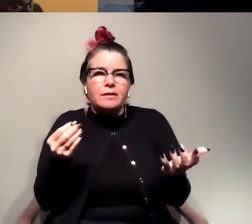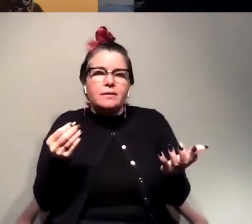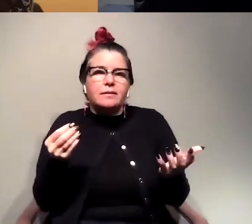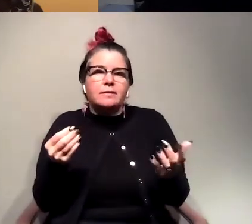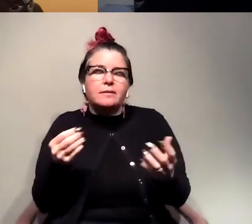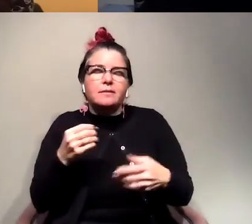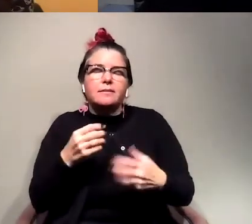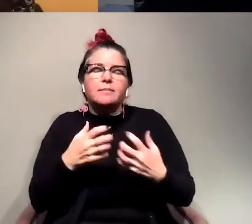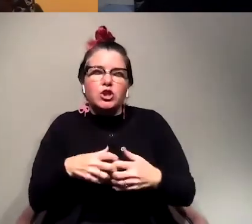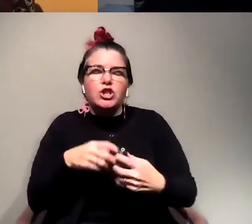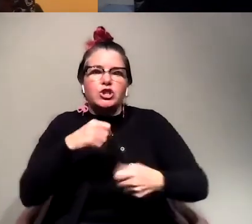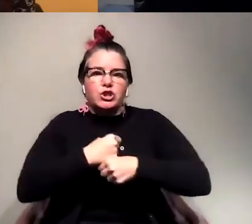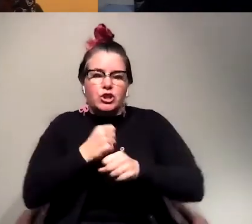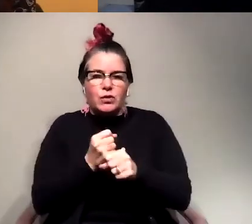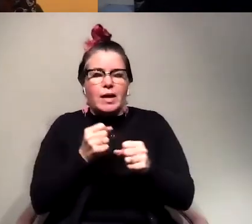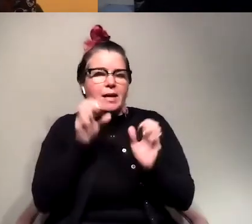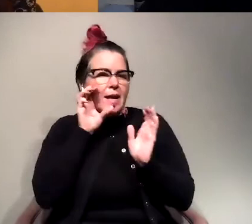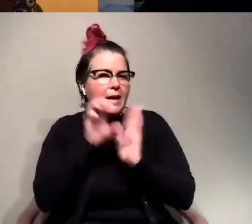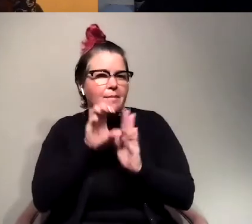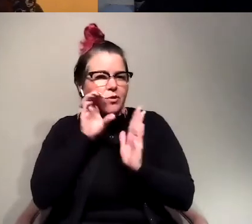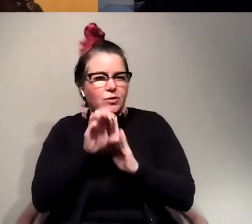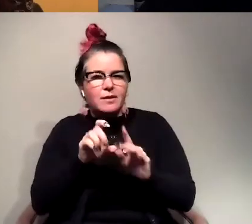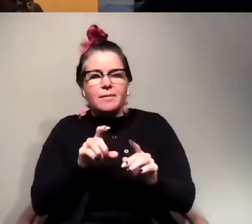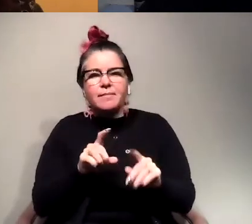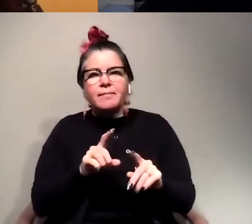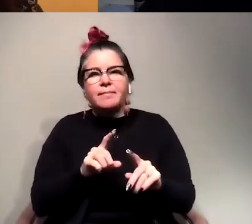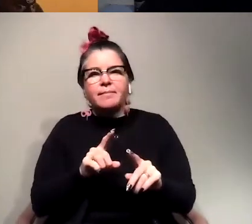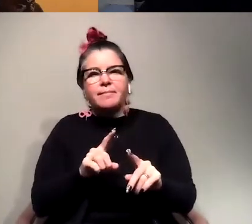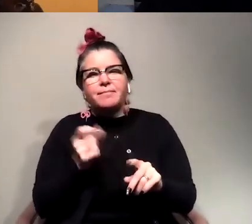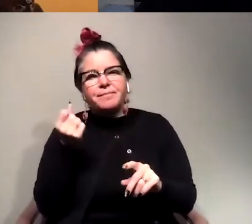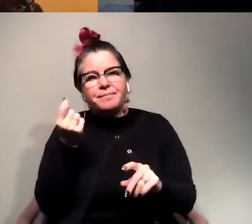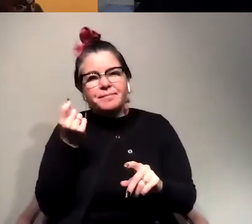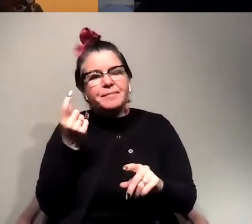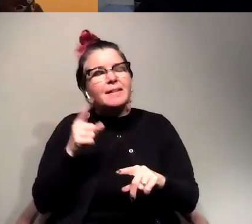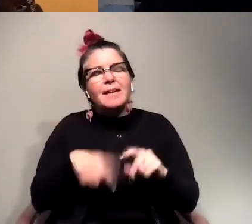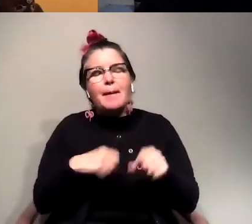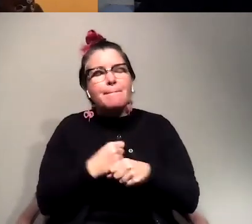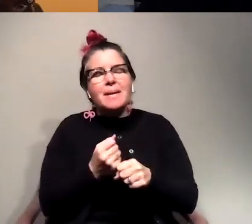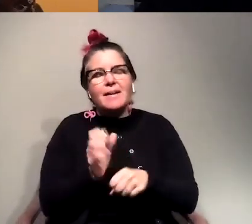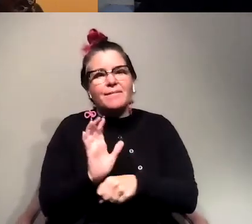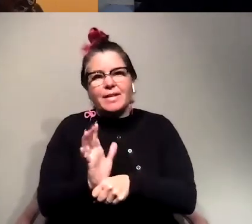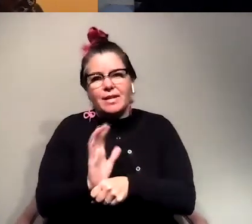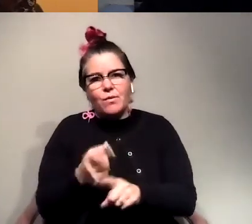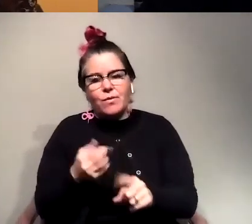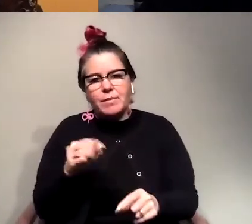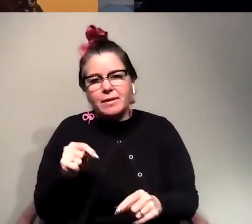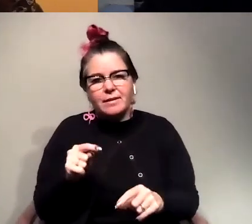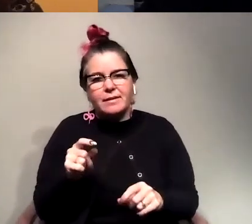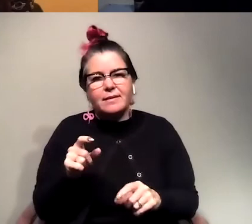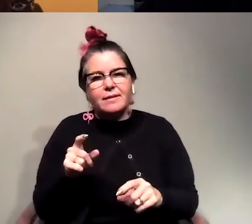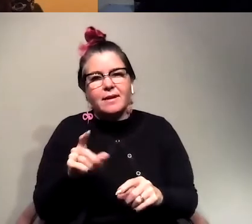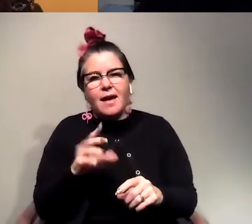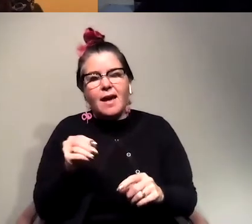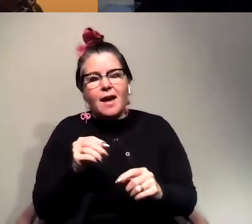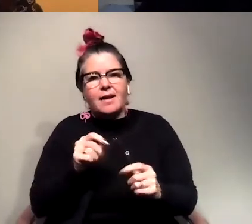generated imagery, but you can't really make a video out of it now, and you can't really make things to order